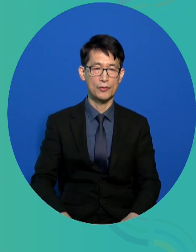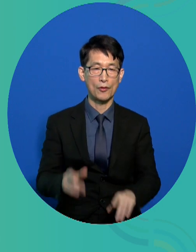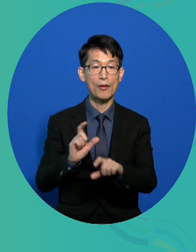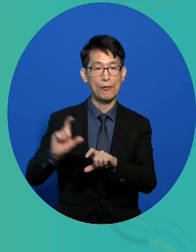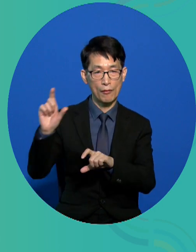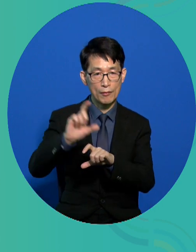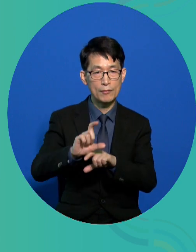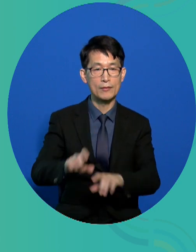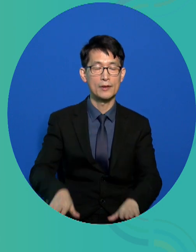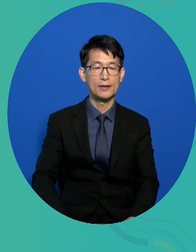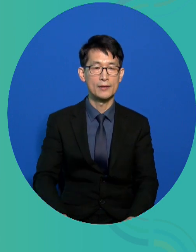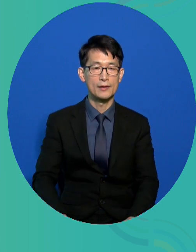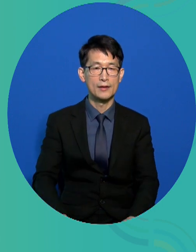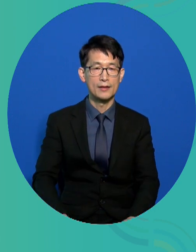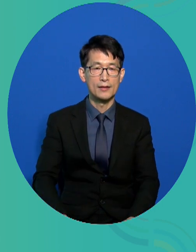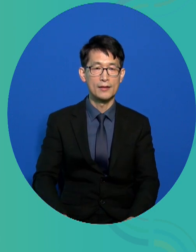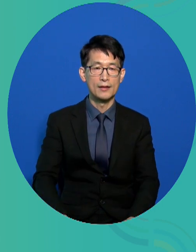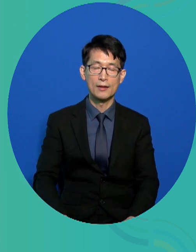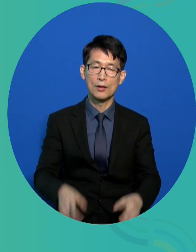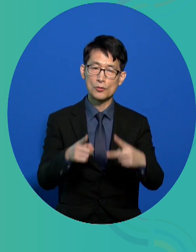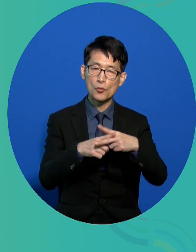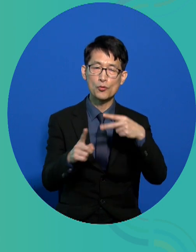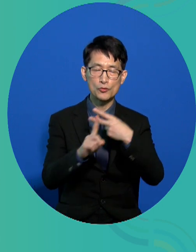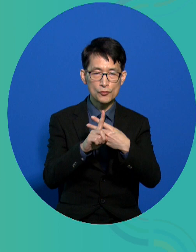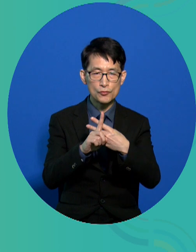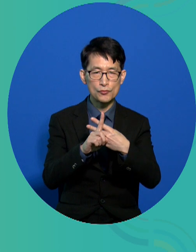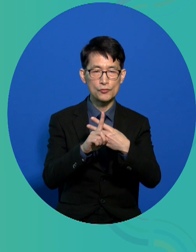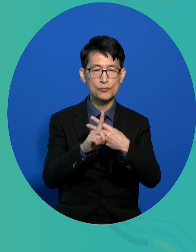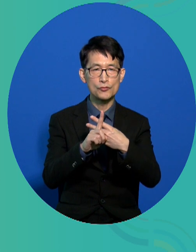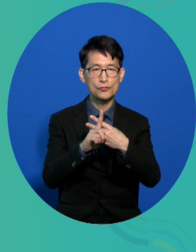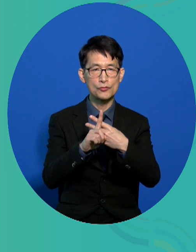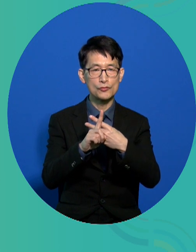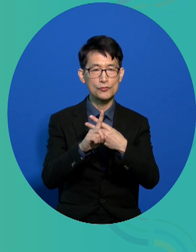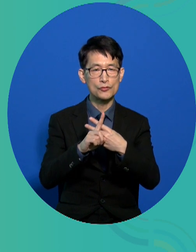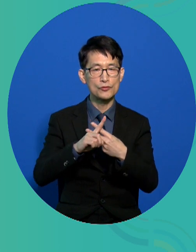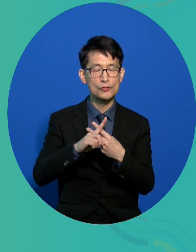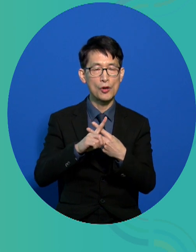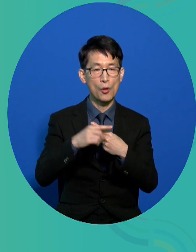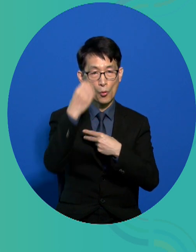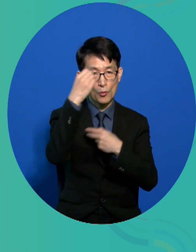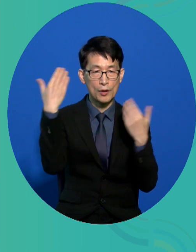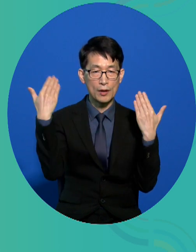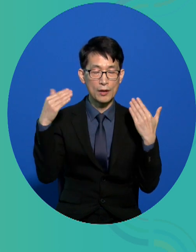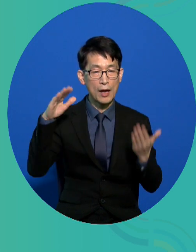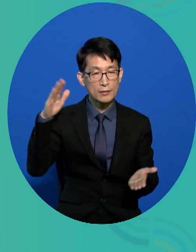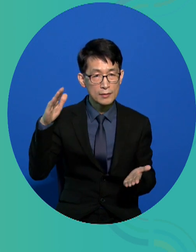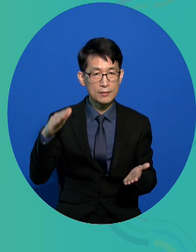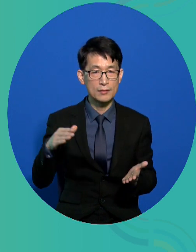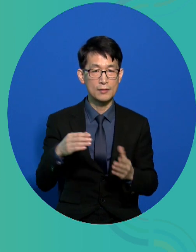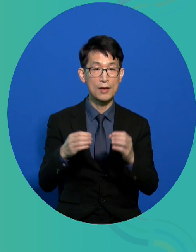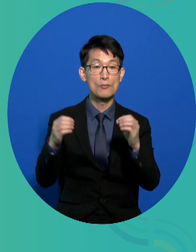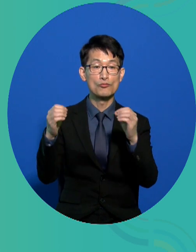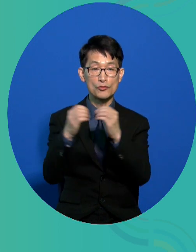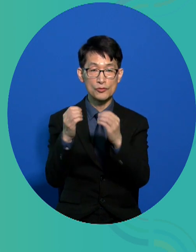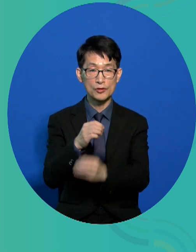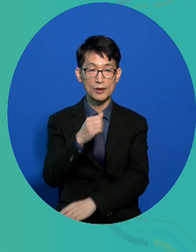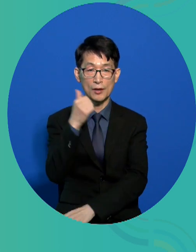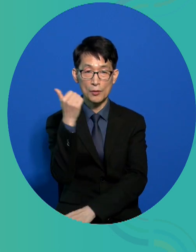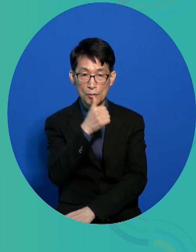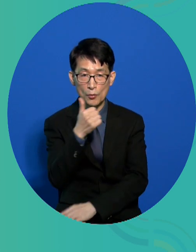there are many in number, and so we need to continuous advocacy and support for them.